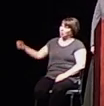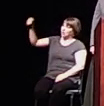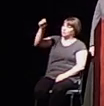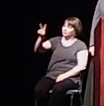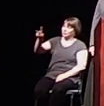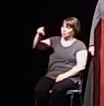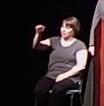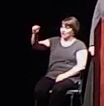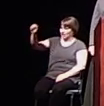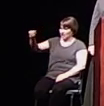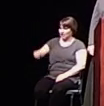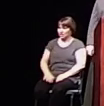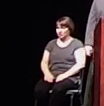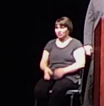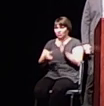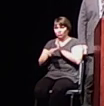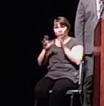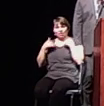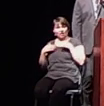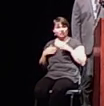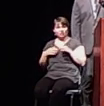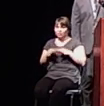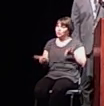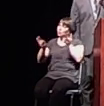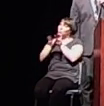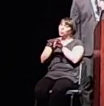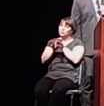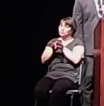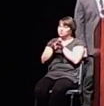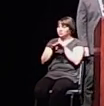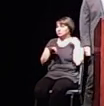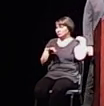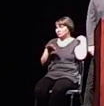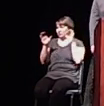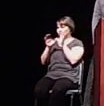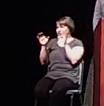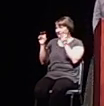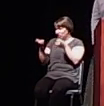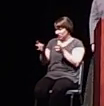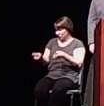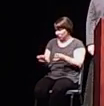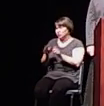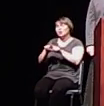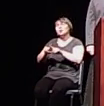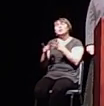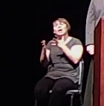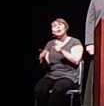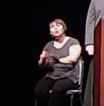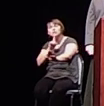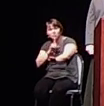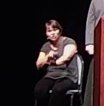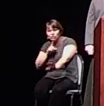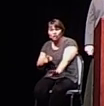interim basis, facing some important accreditation issues. But I want to assure you that I really